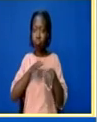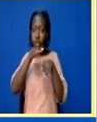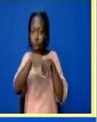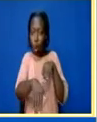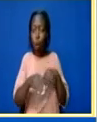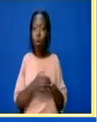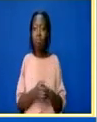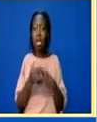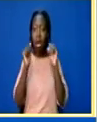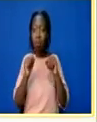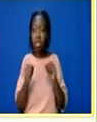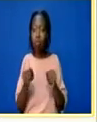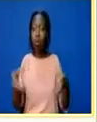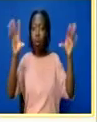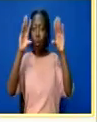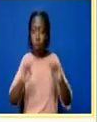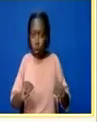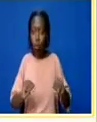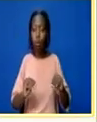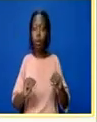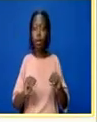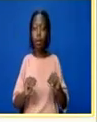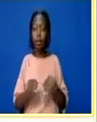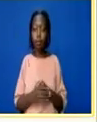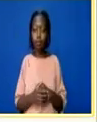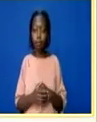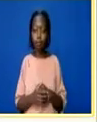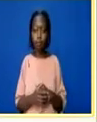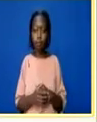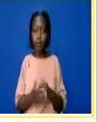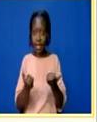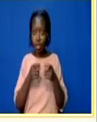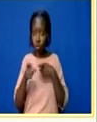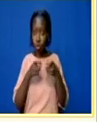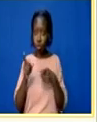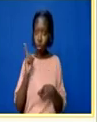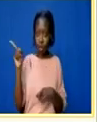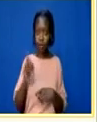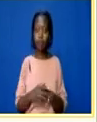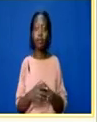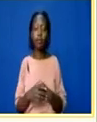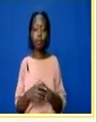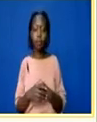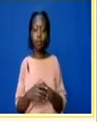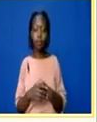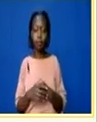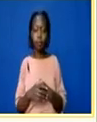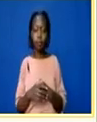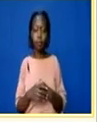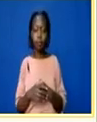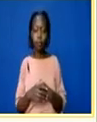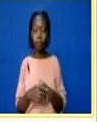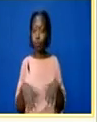channel. Yes. And it will continue unless it is prevented. Prevented. Unless it is prevented.